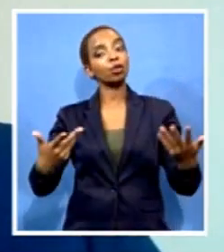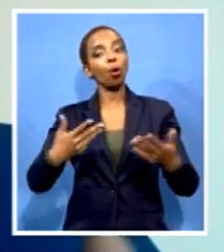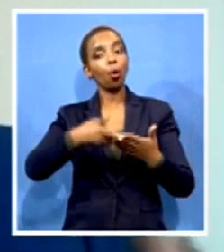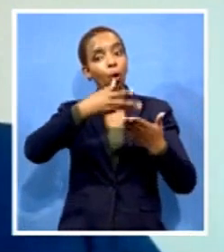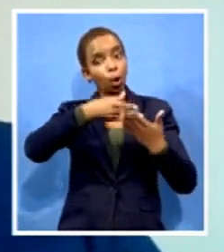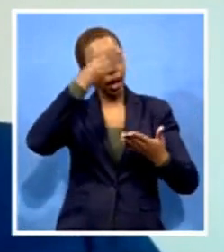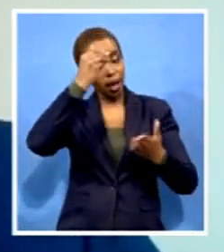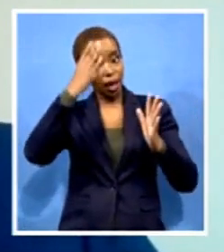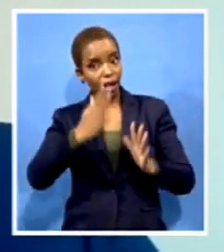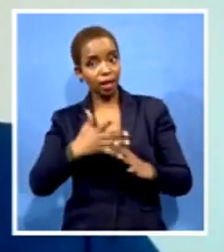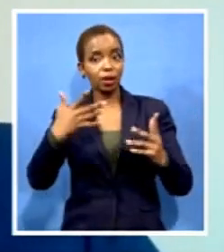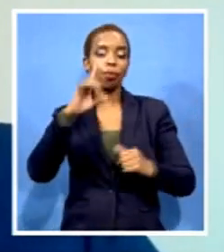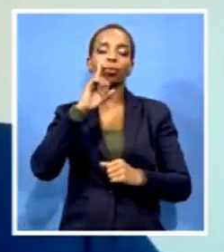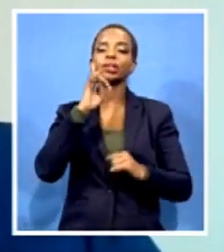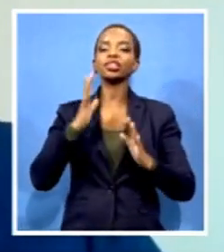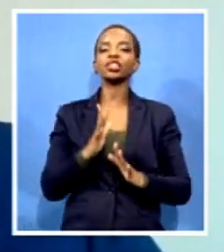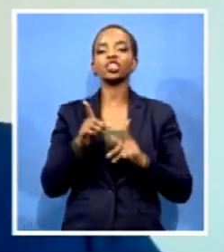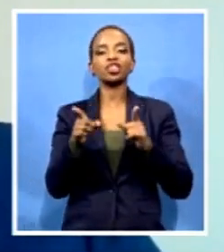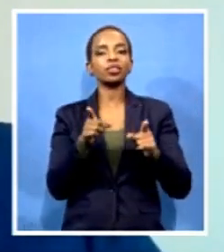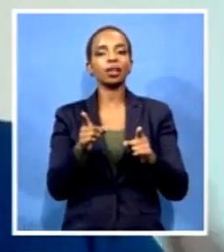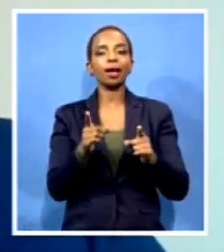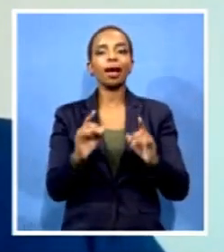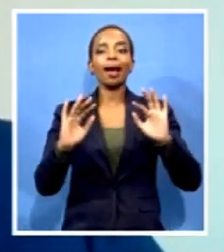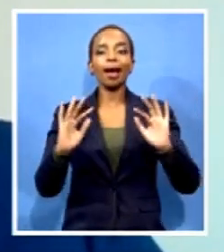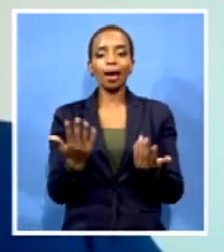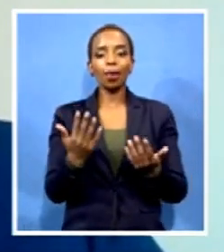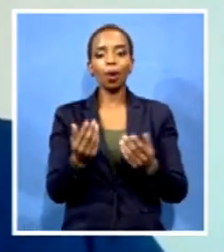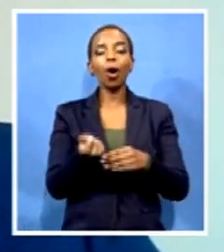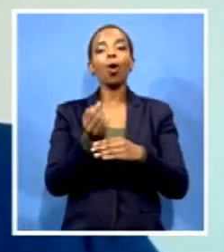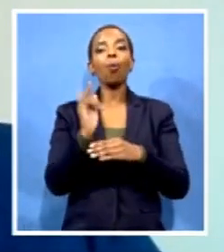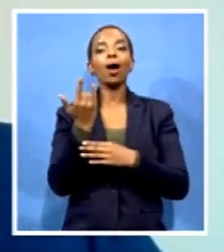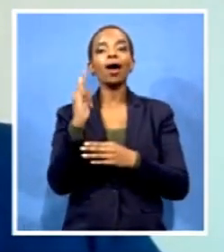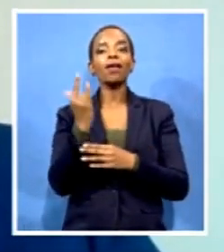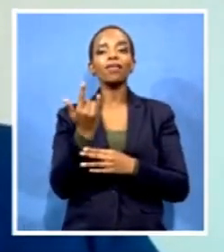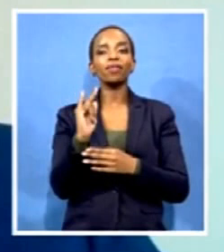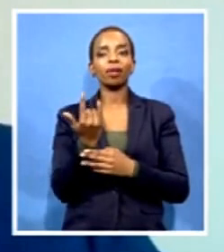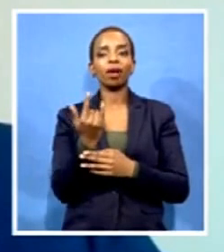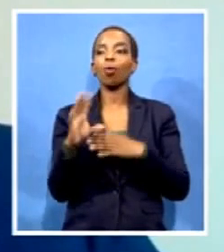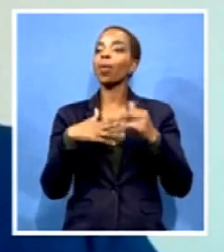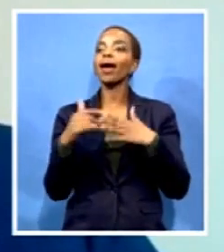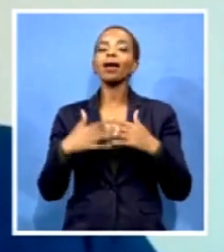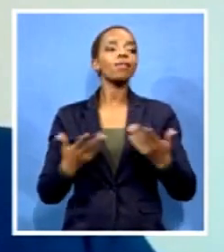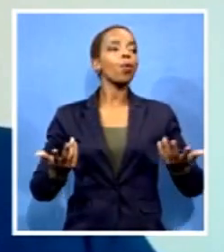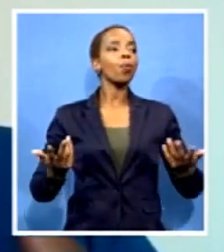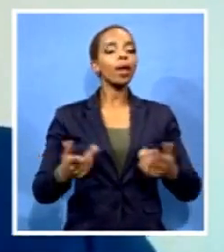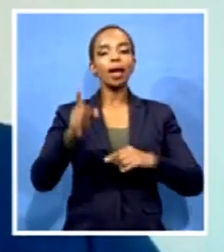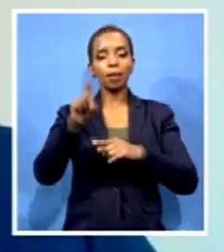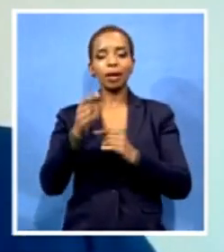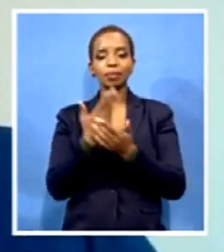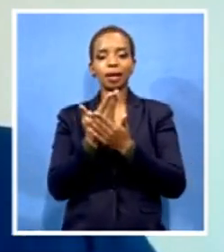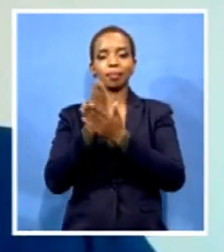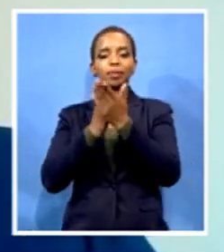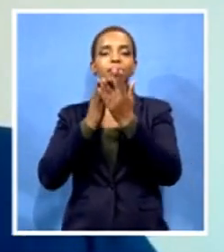my broadband wherever they are. And we're planning to say this is not an initiative for Gauteng. We're planning to